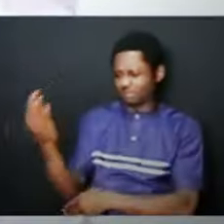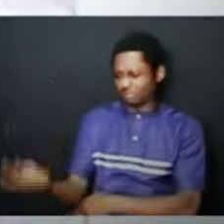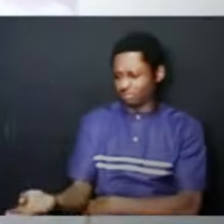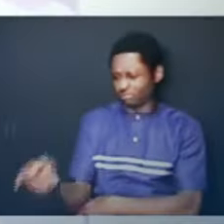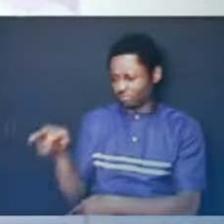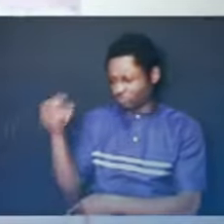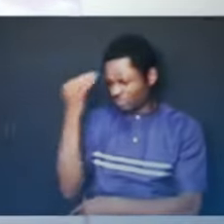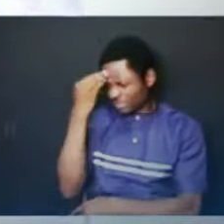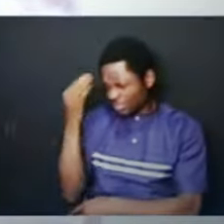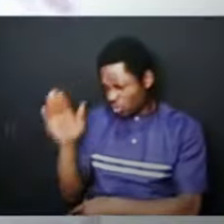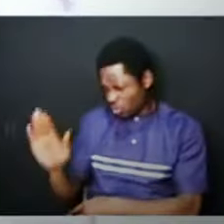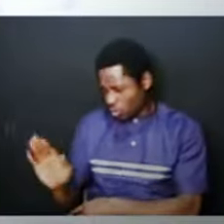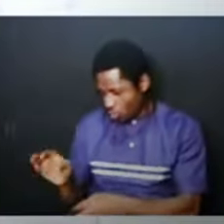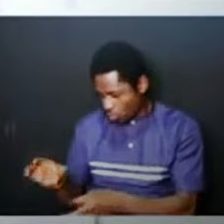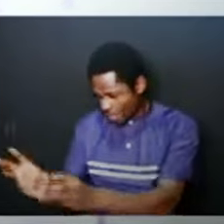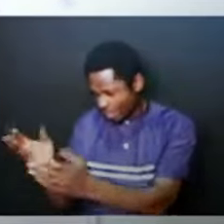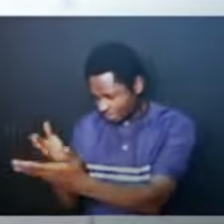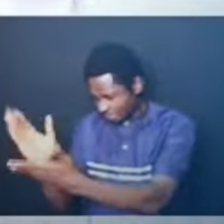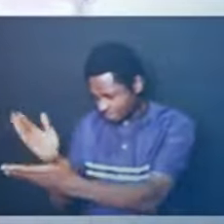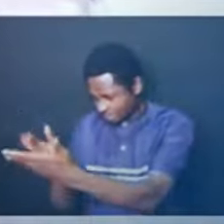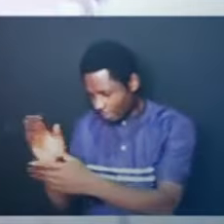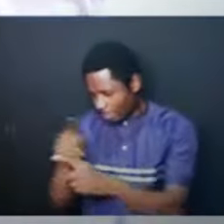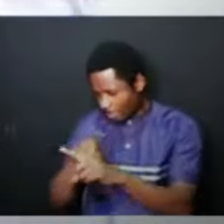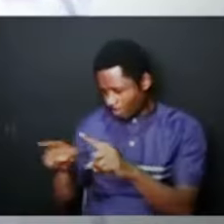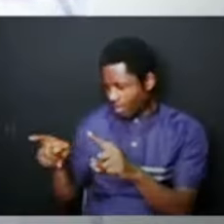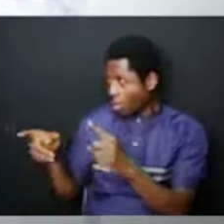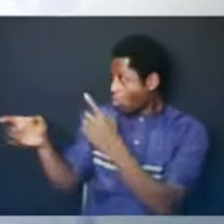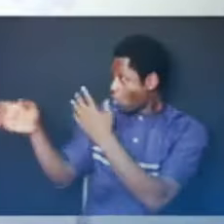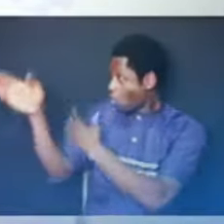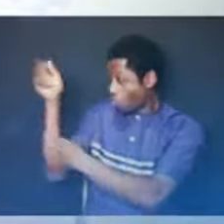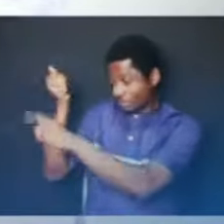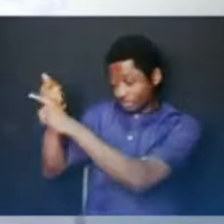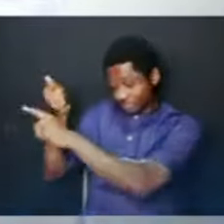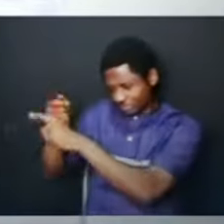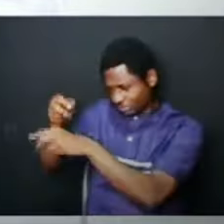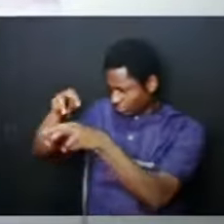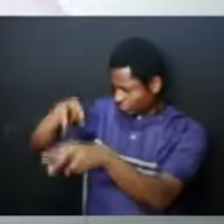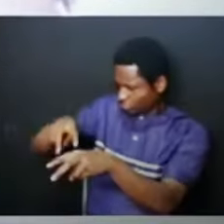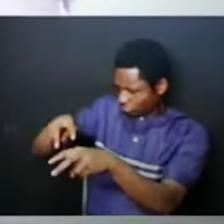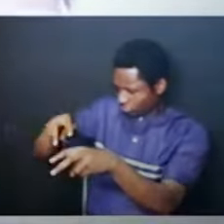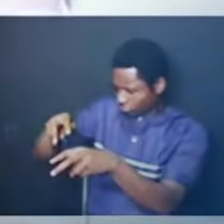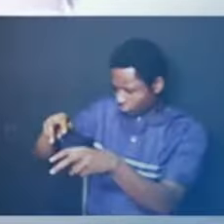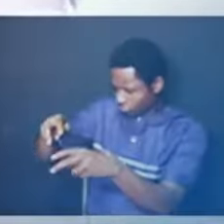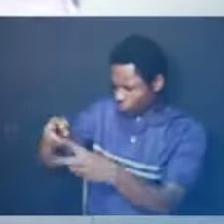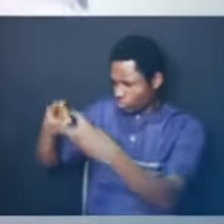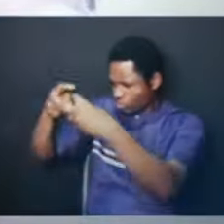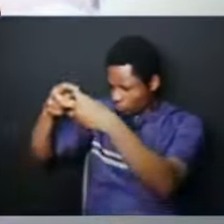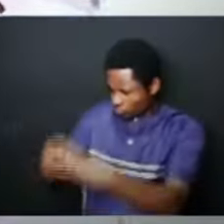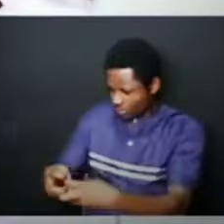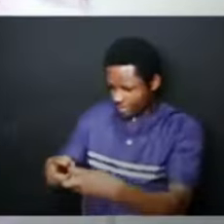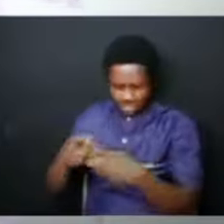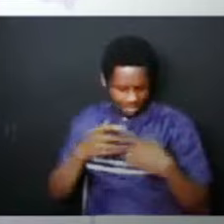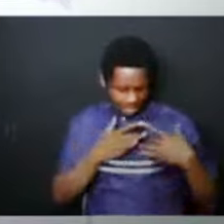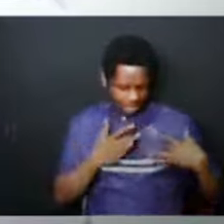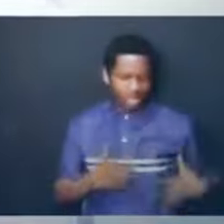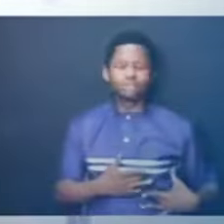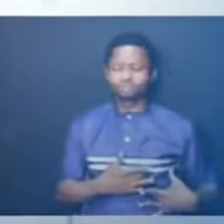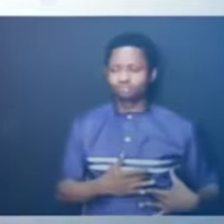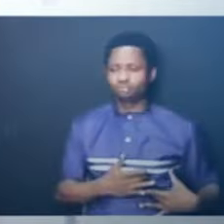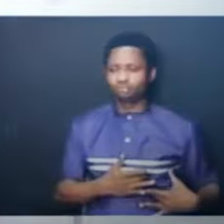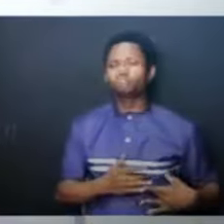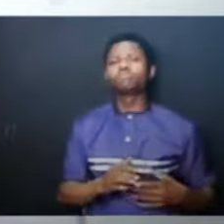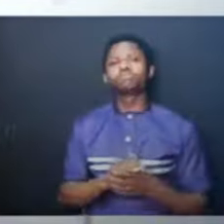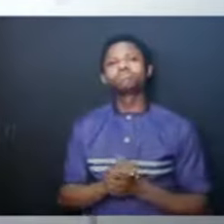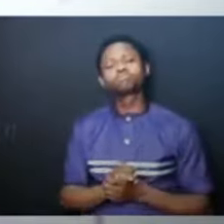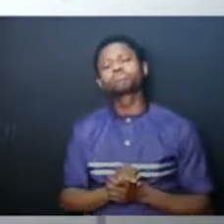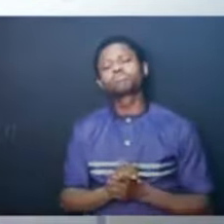Nipa betumi adwen se ono na kwan etine. But the Lord weighs the heart. Nanso onyame ni akoma karifuo. Now we have studied that bitter